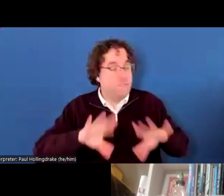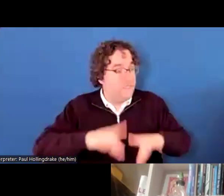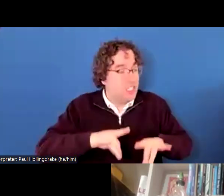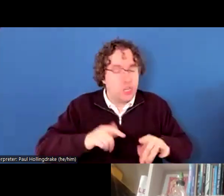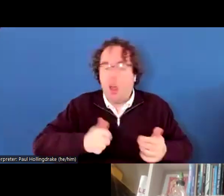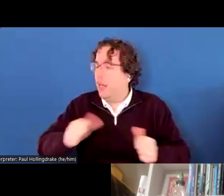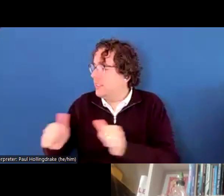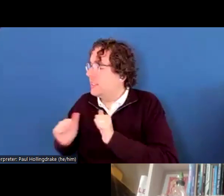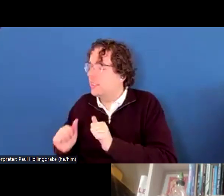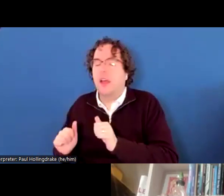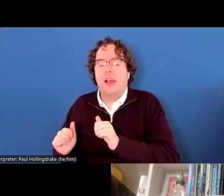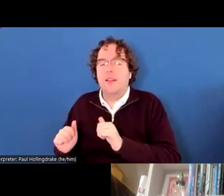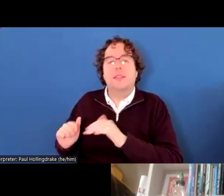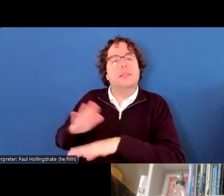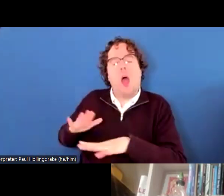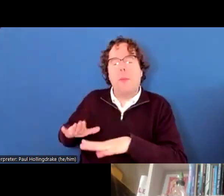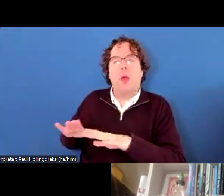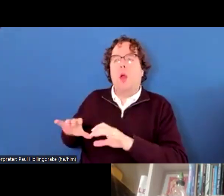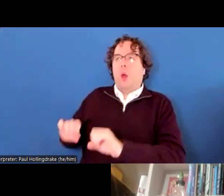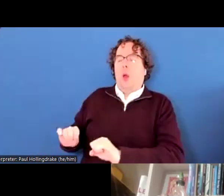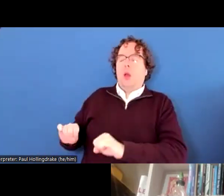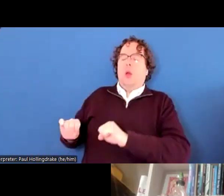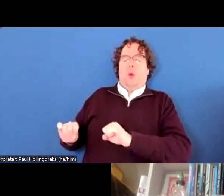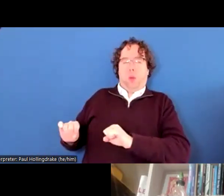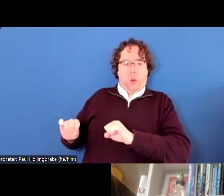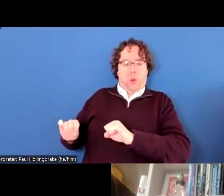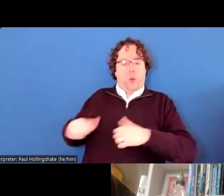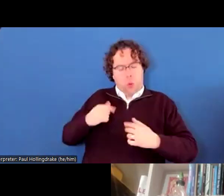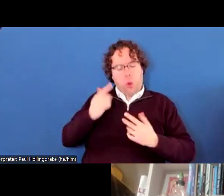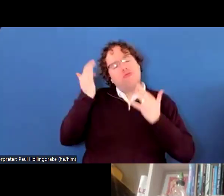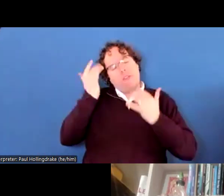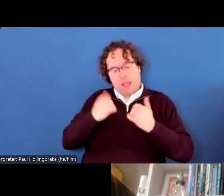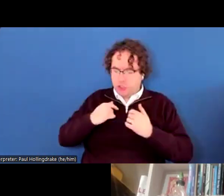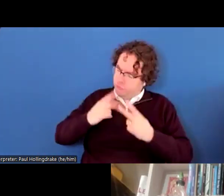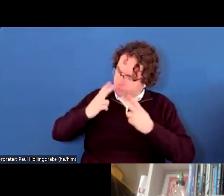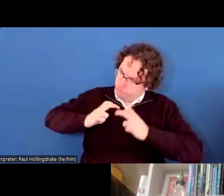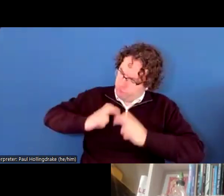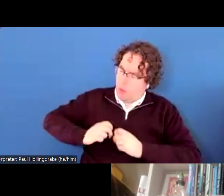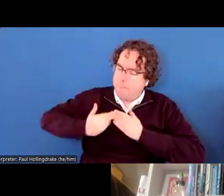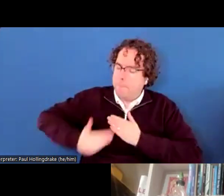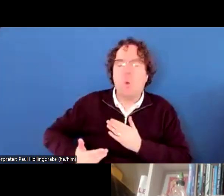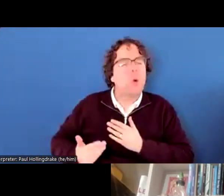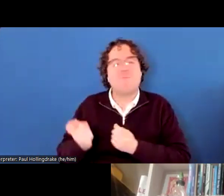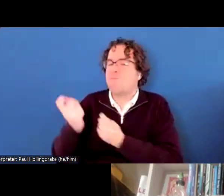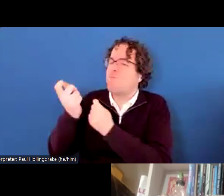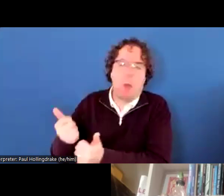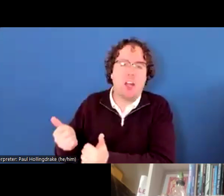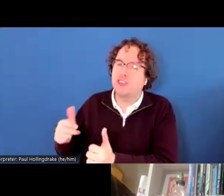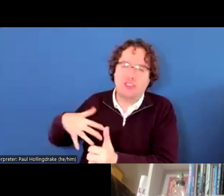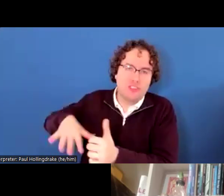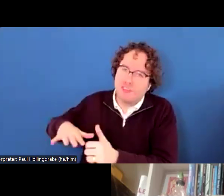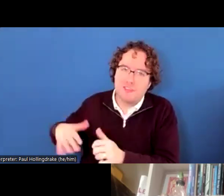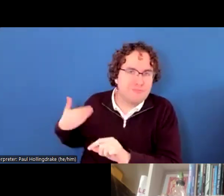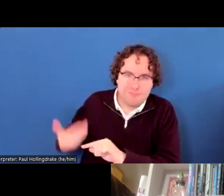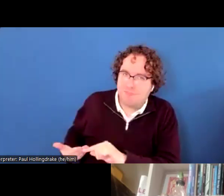really craving for like reflection, for digging a little bit deeper, for understanding what it was that I wanted